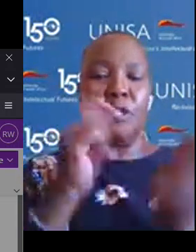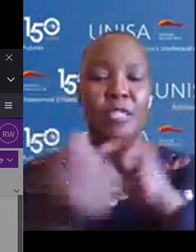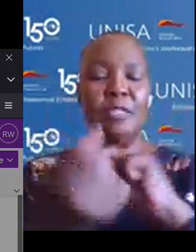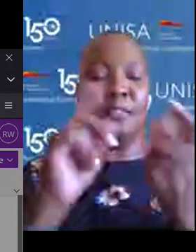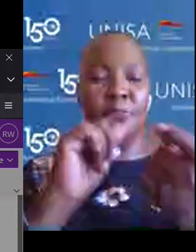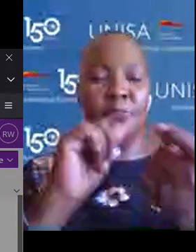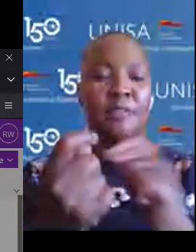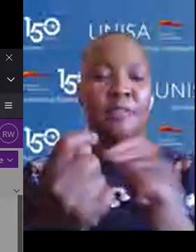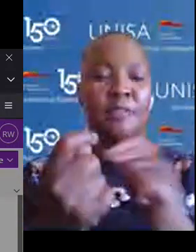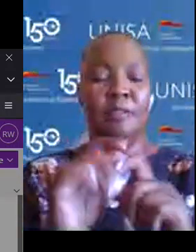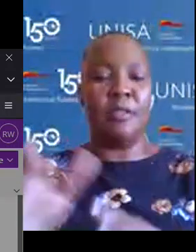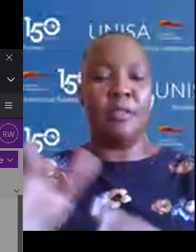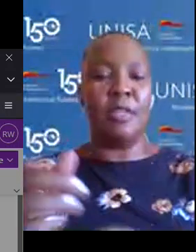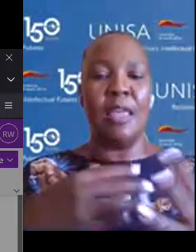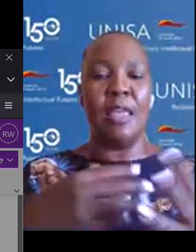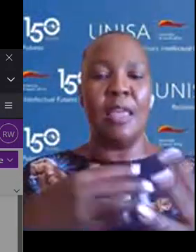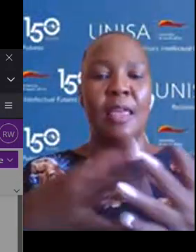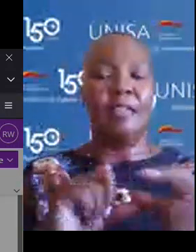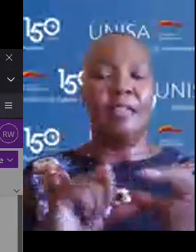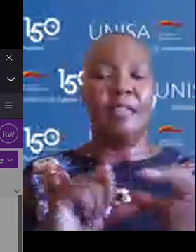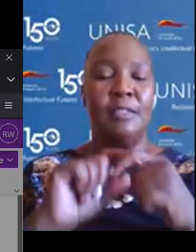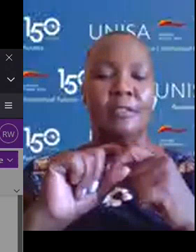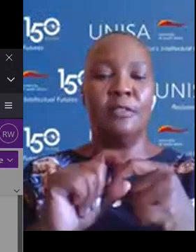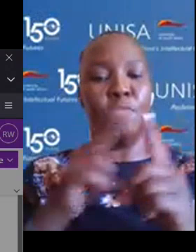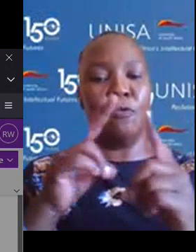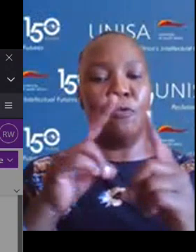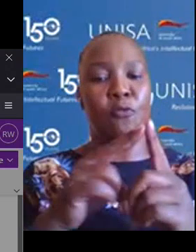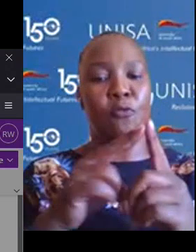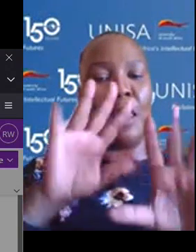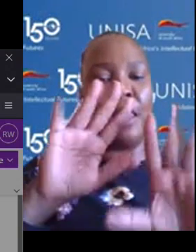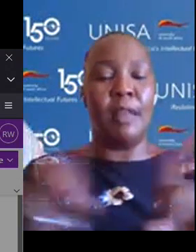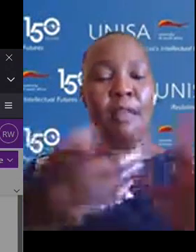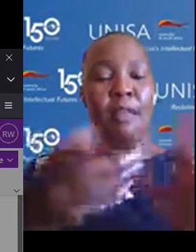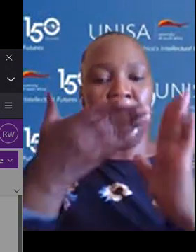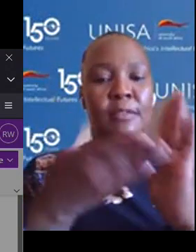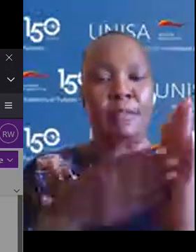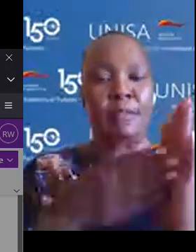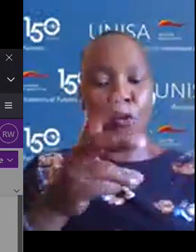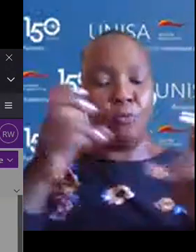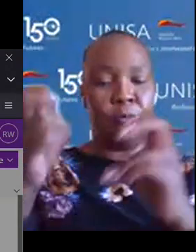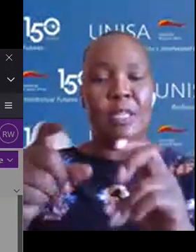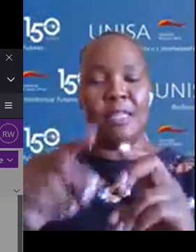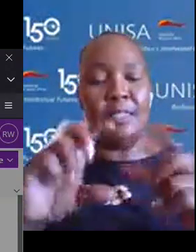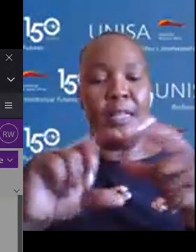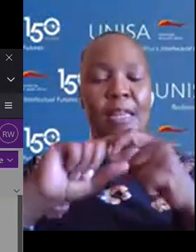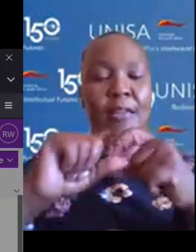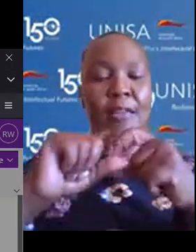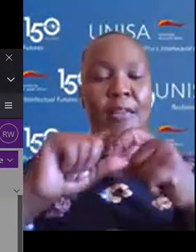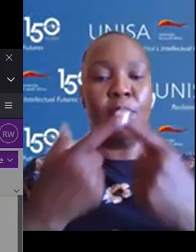of anyone with the link can view, we just leave it like that. And I just copy this link from here.